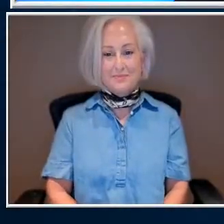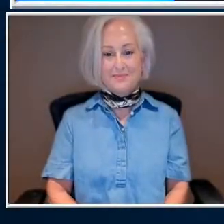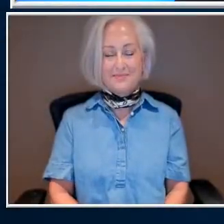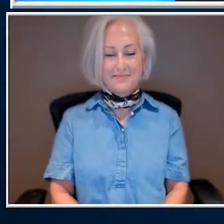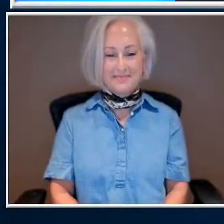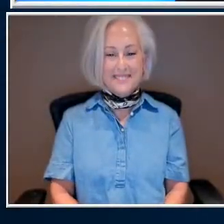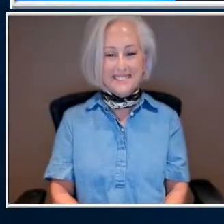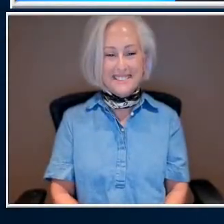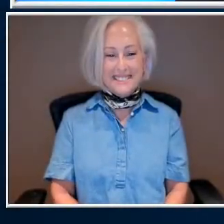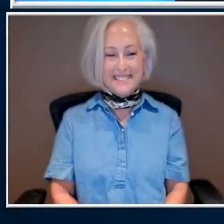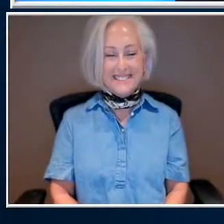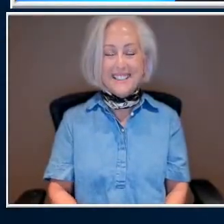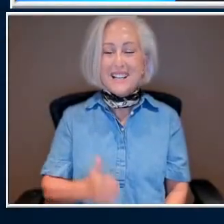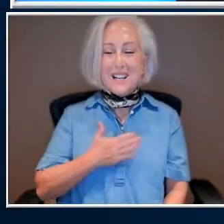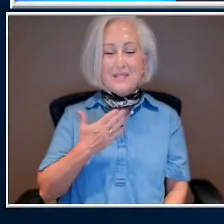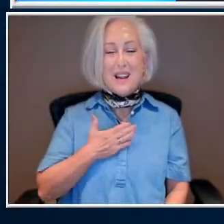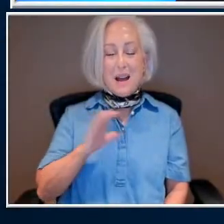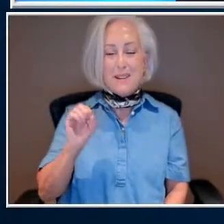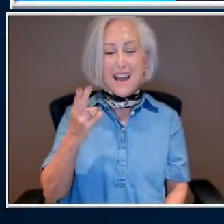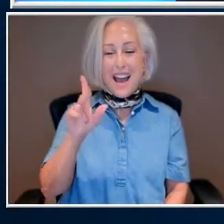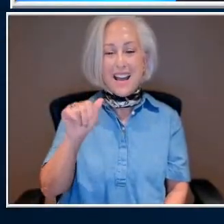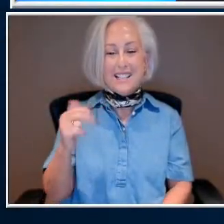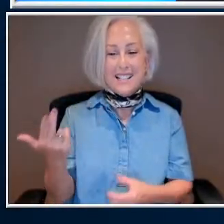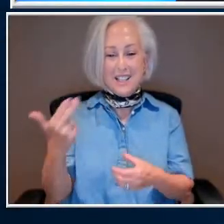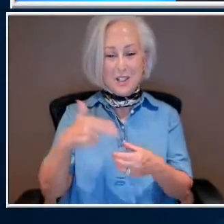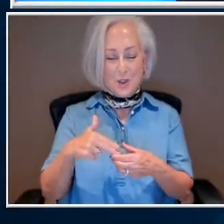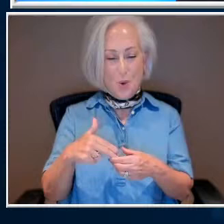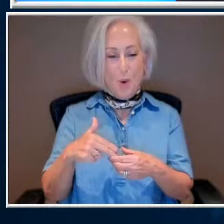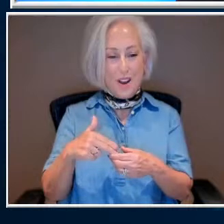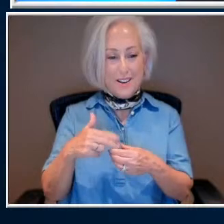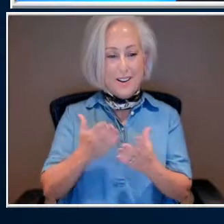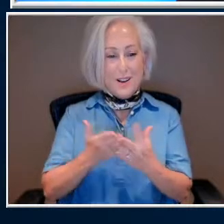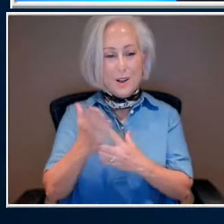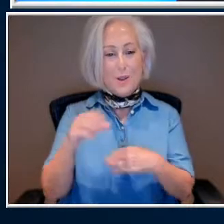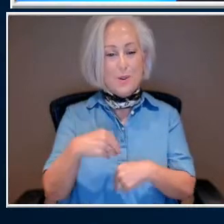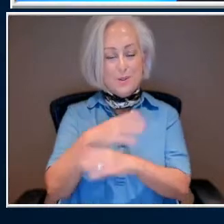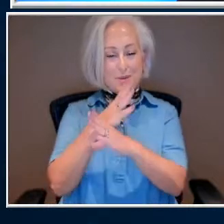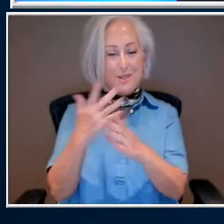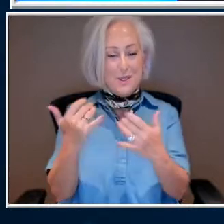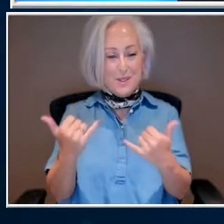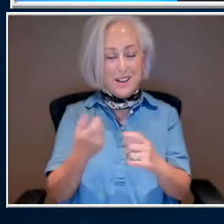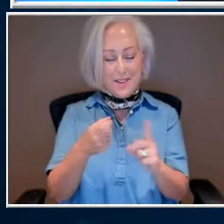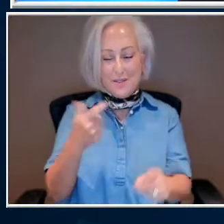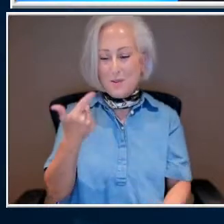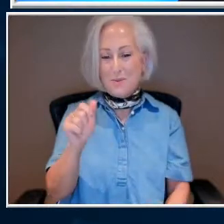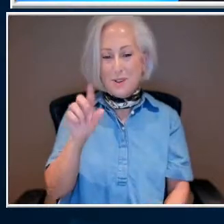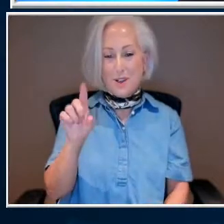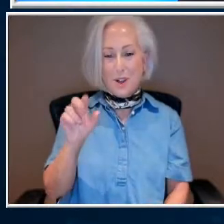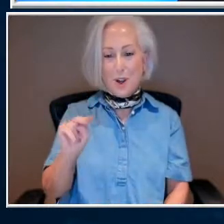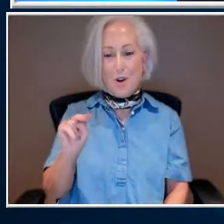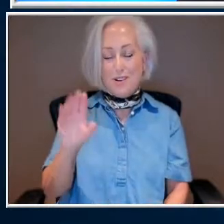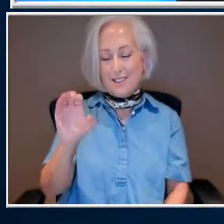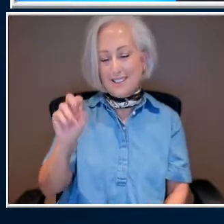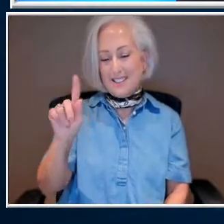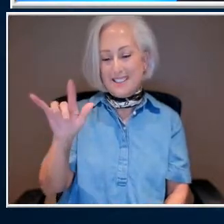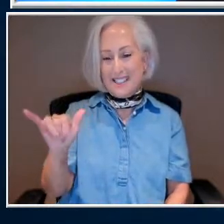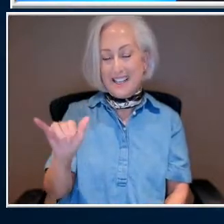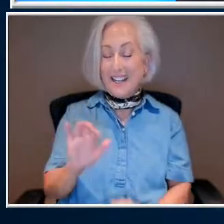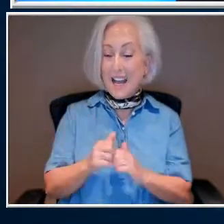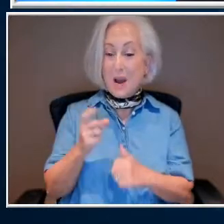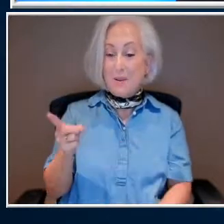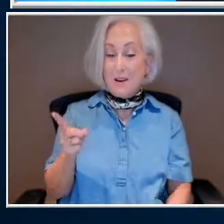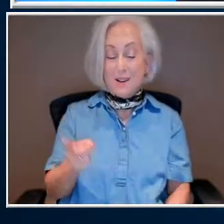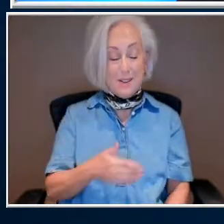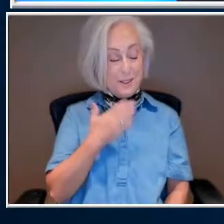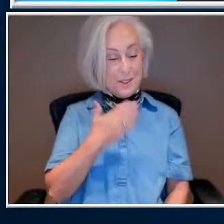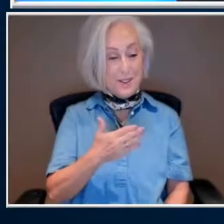We're so glad to have Ashley joining us virtually from Garden City this morning. Ashley, how are you? I'm good. Good